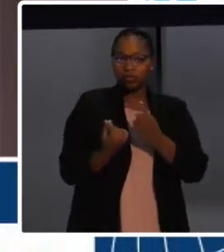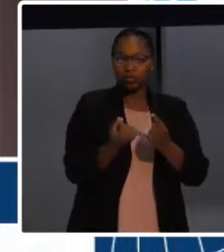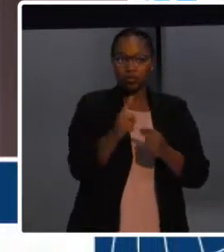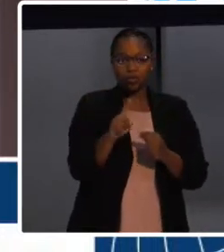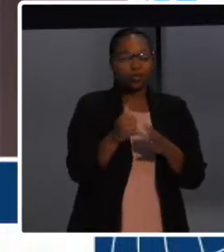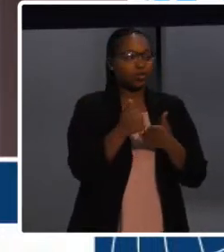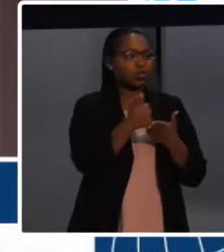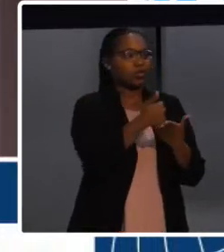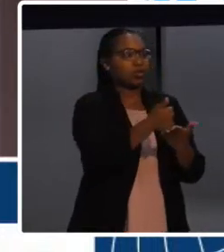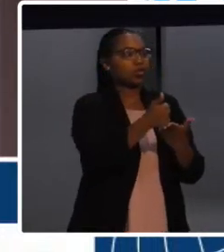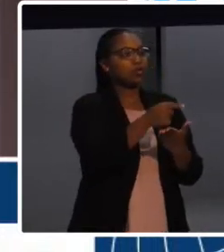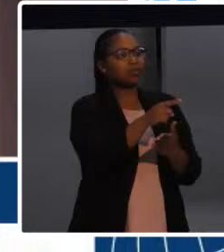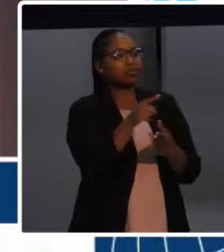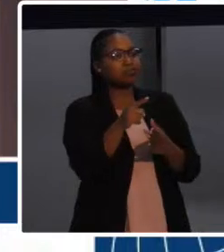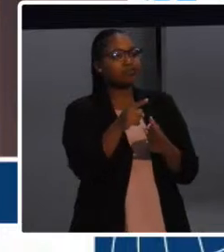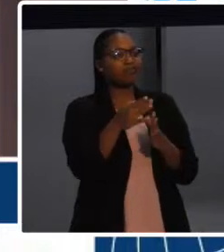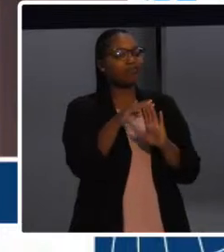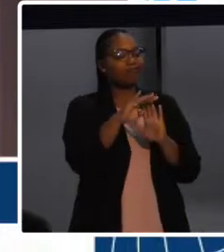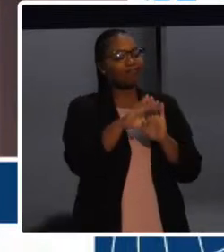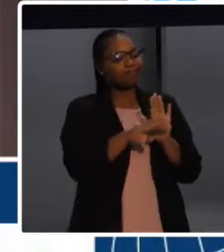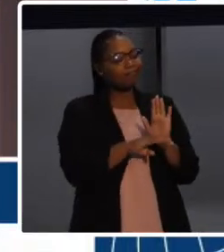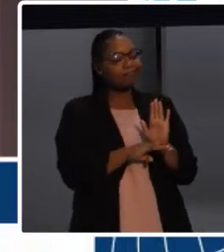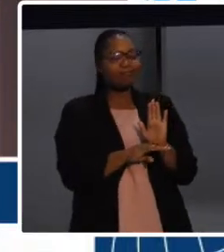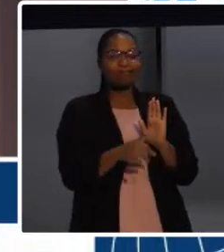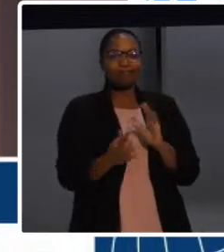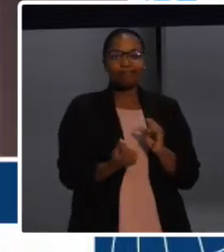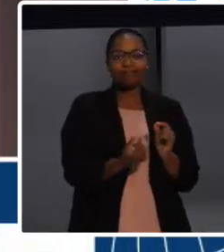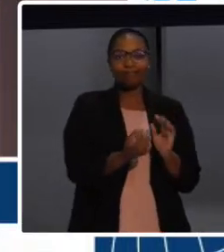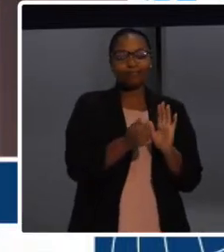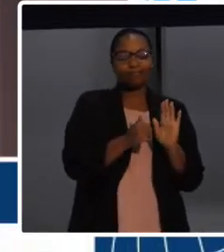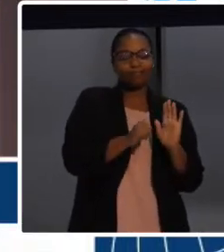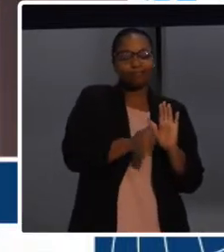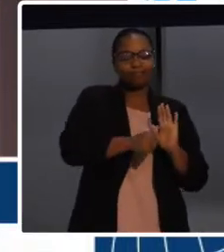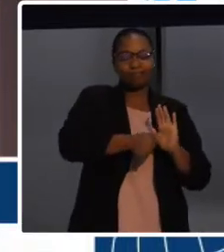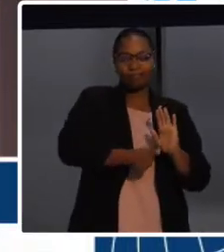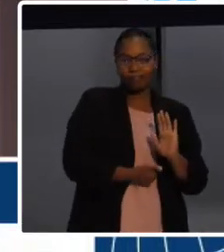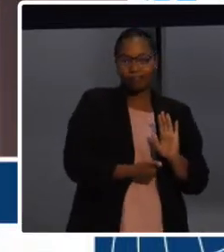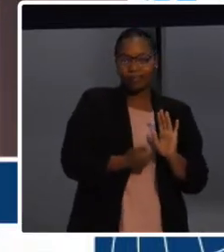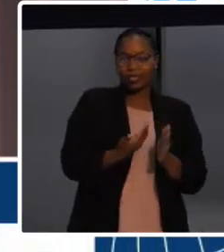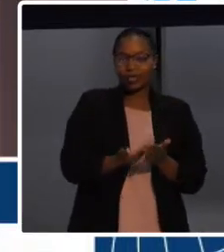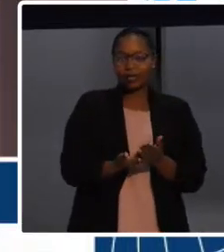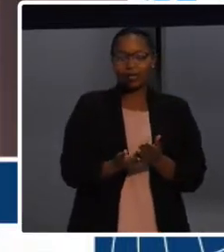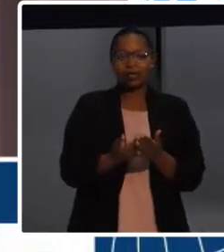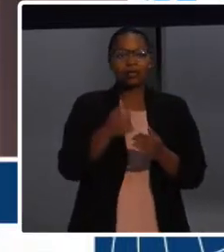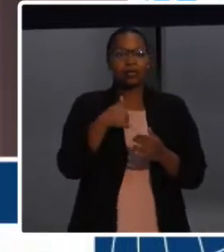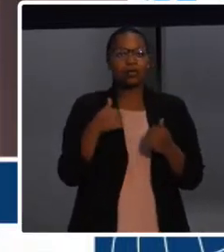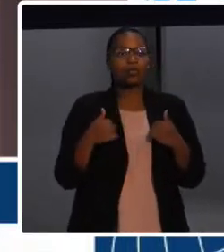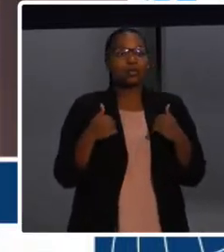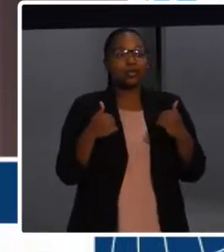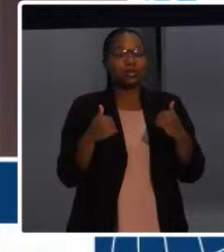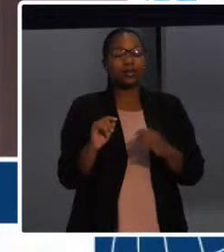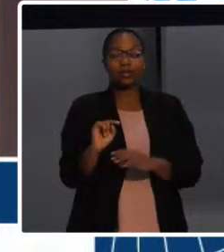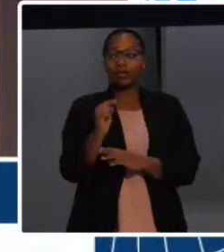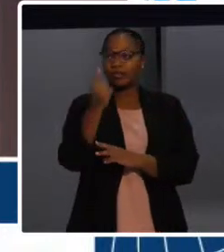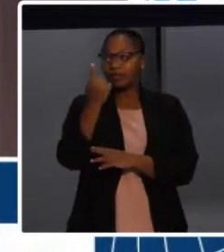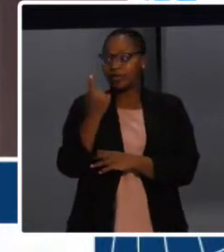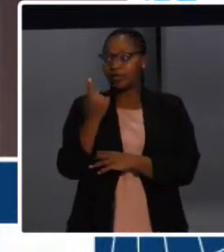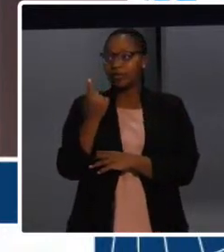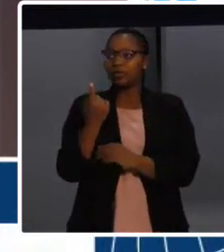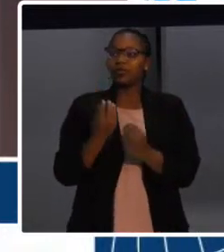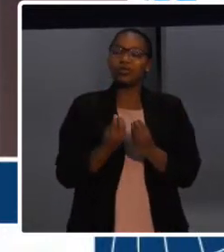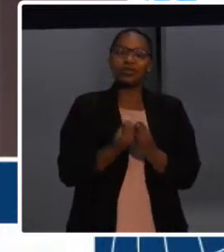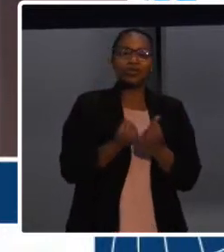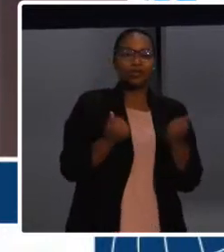proceedings of the day. I will begin with, first of all, a